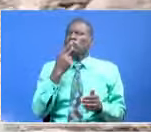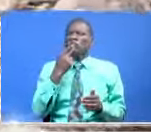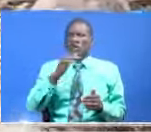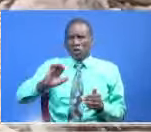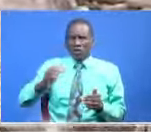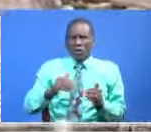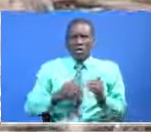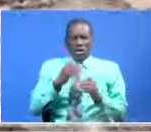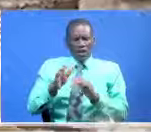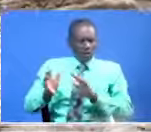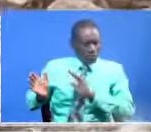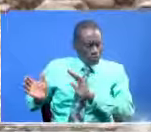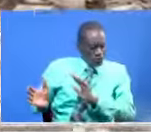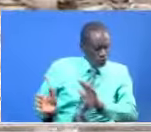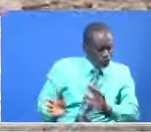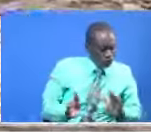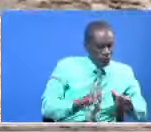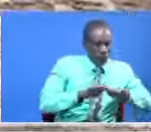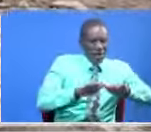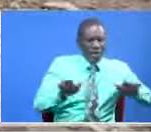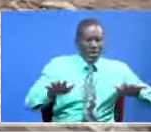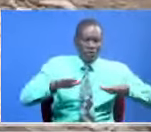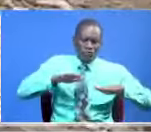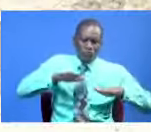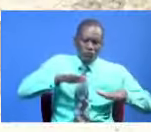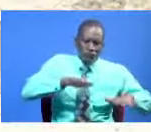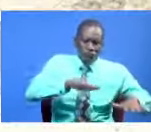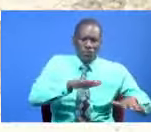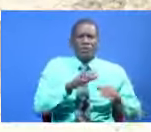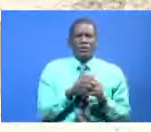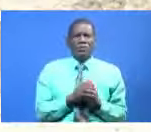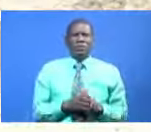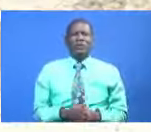after being swept by landslides.